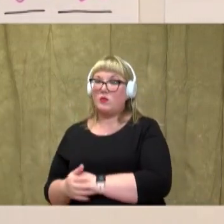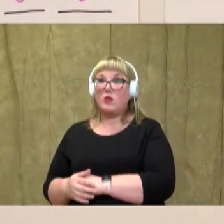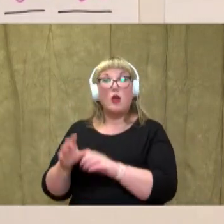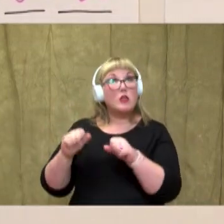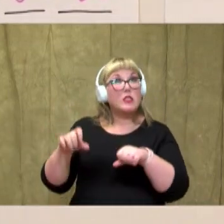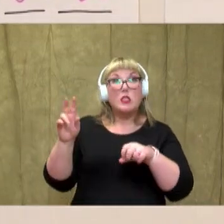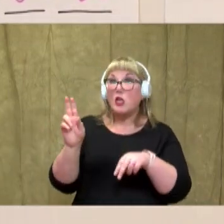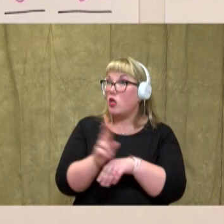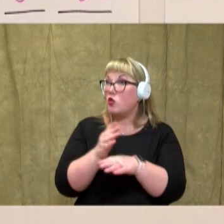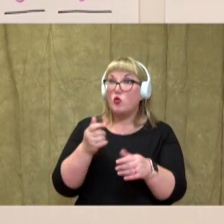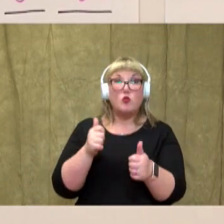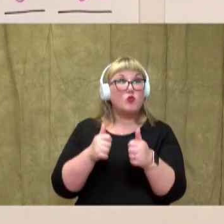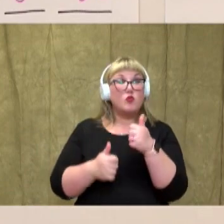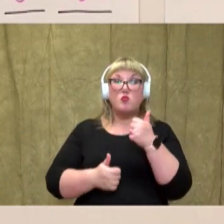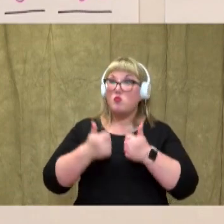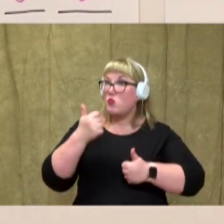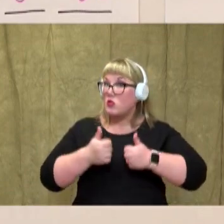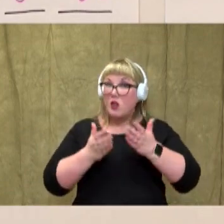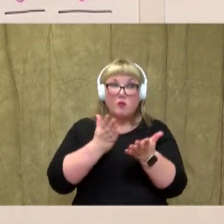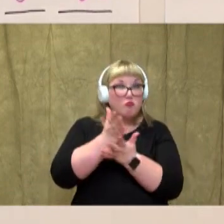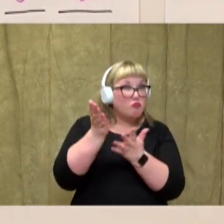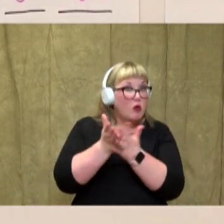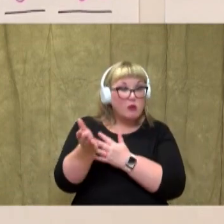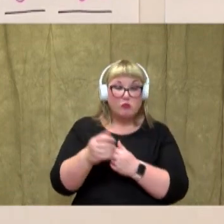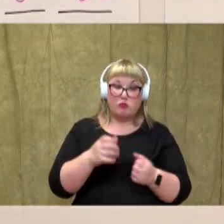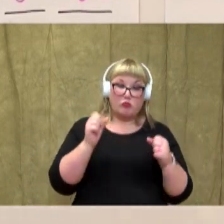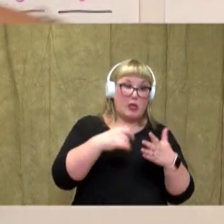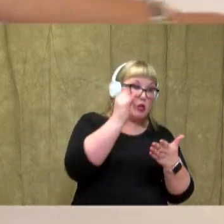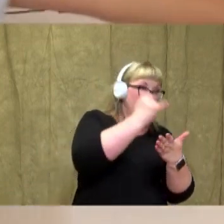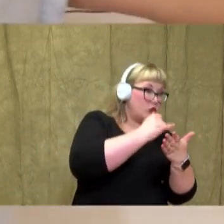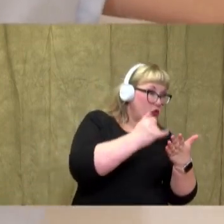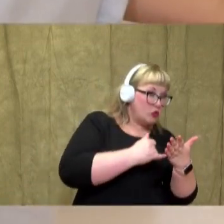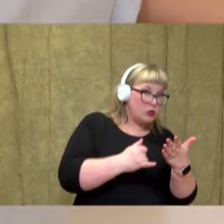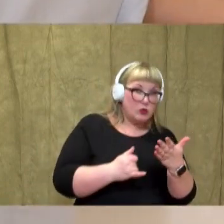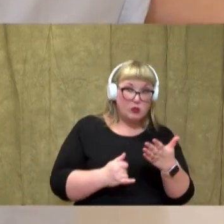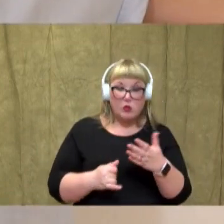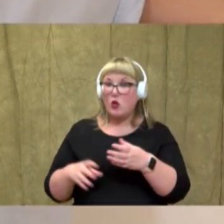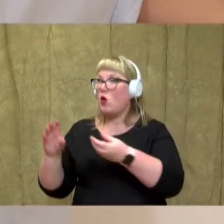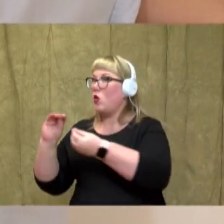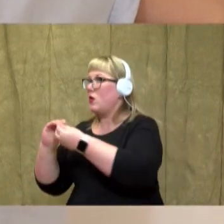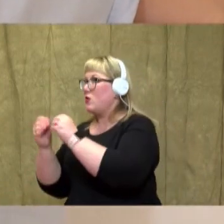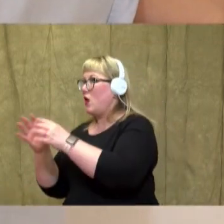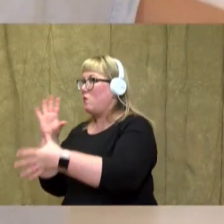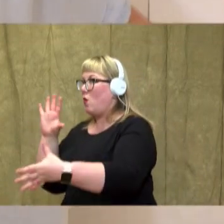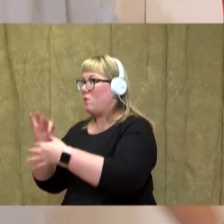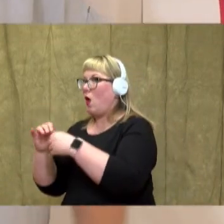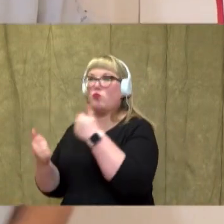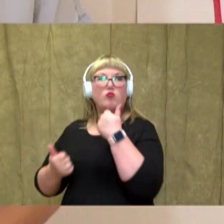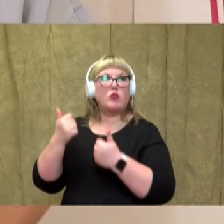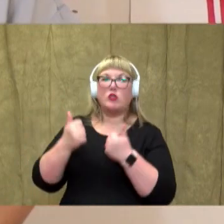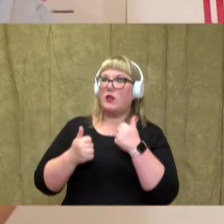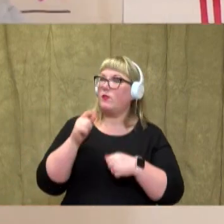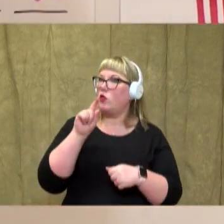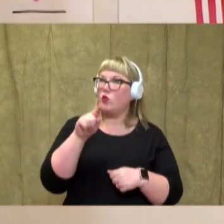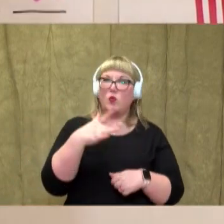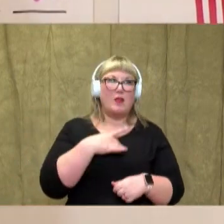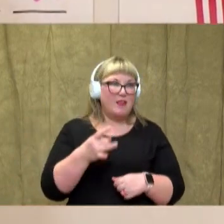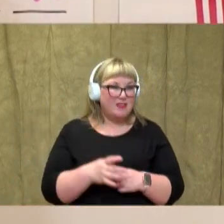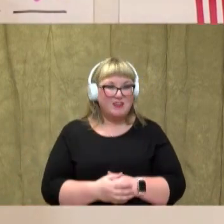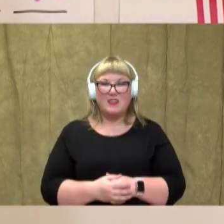can use either strategy by drawing it out or using your number bond.